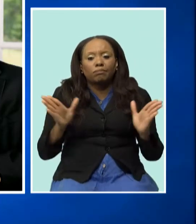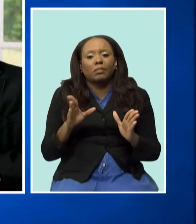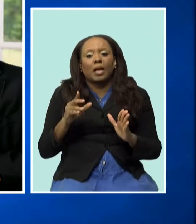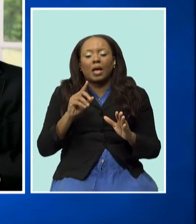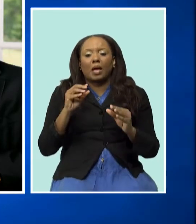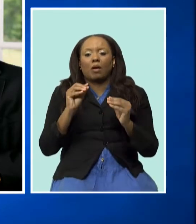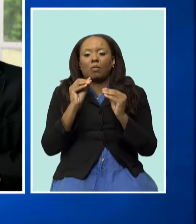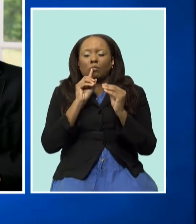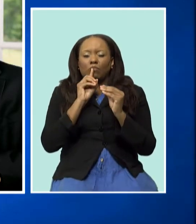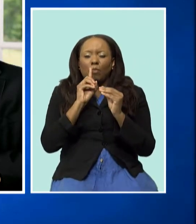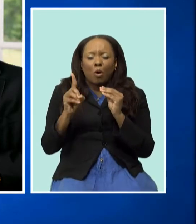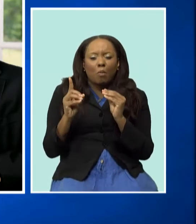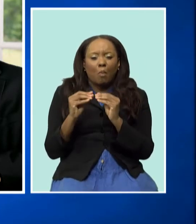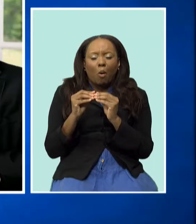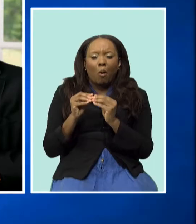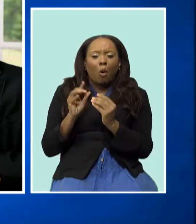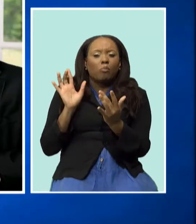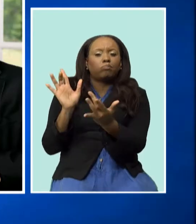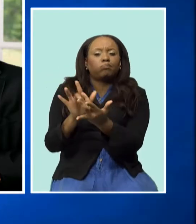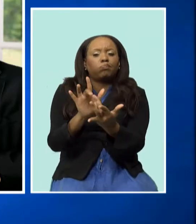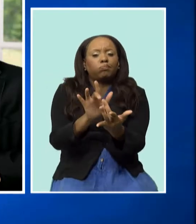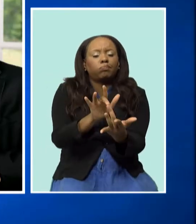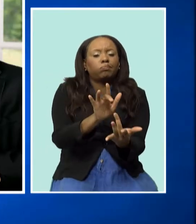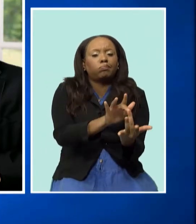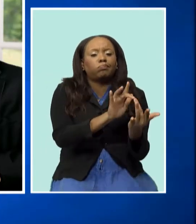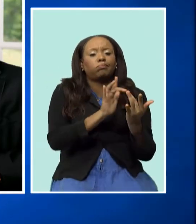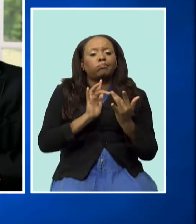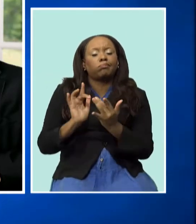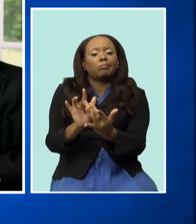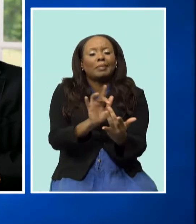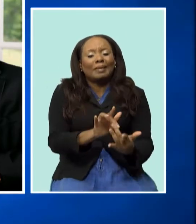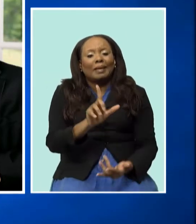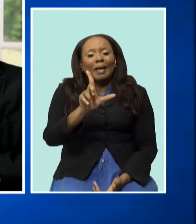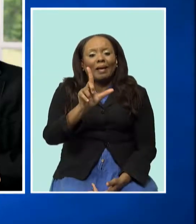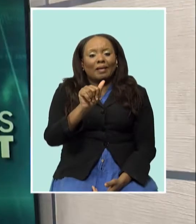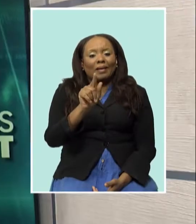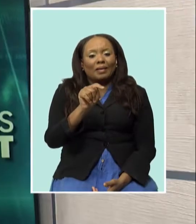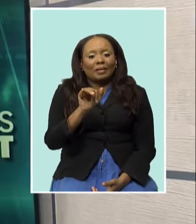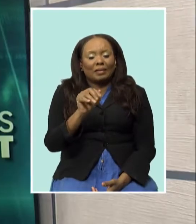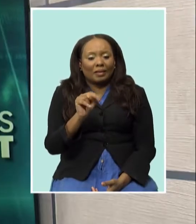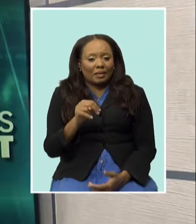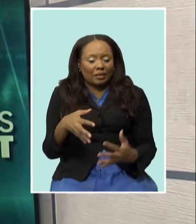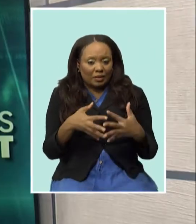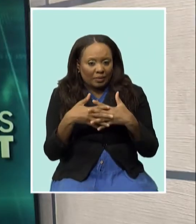market, and we have seen the value of strengthening our relationship with Panama.